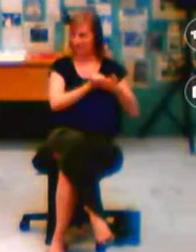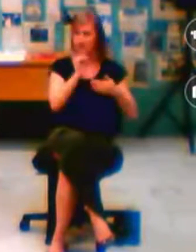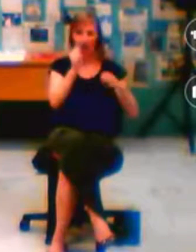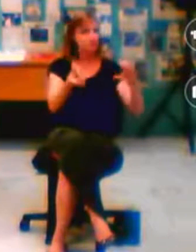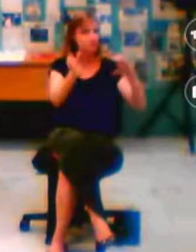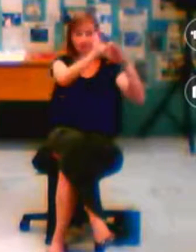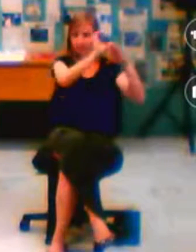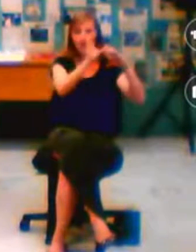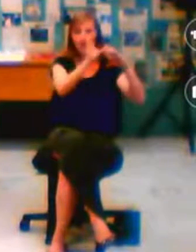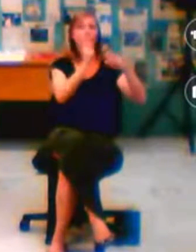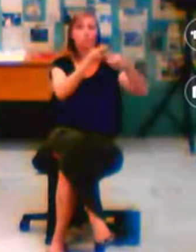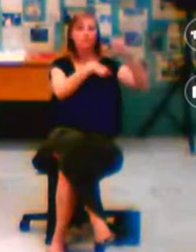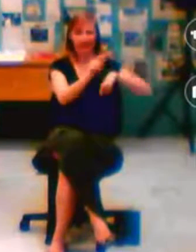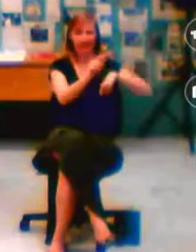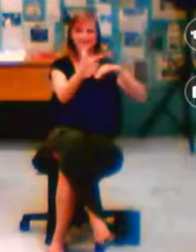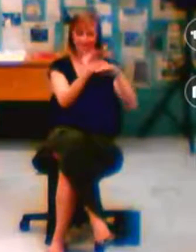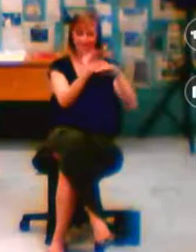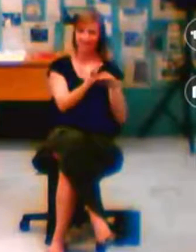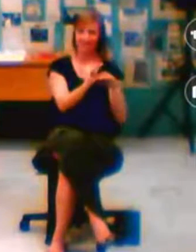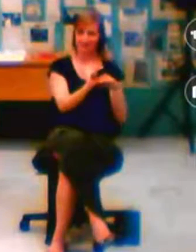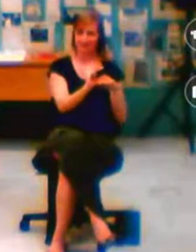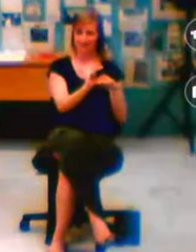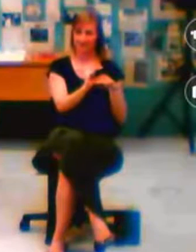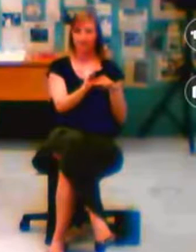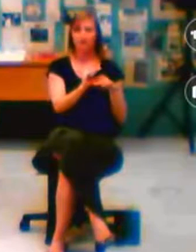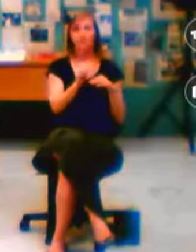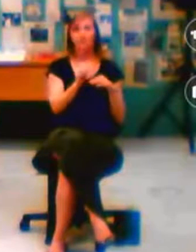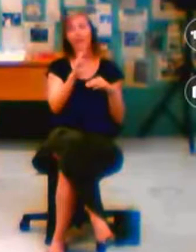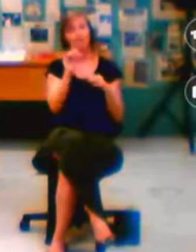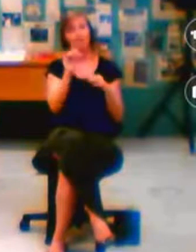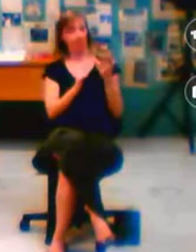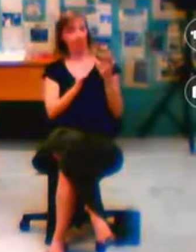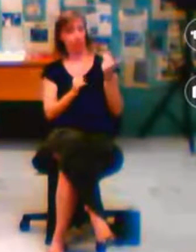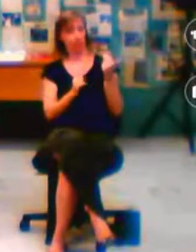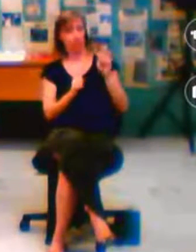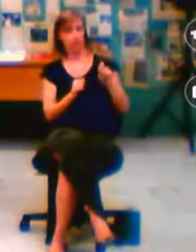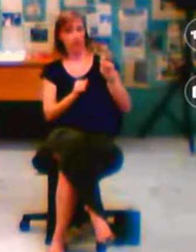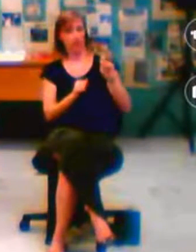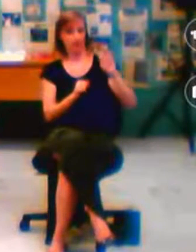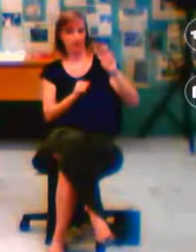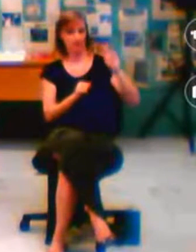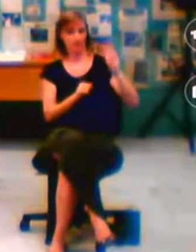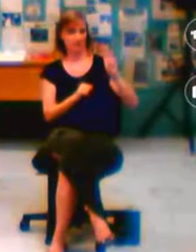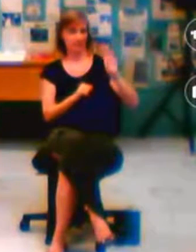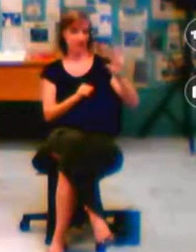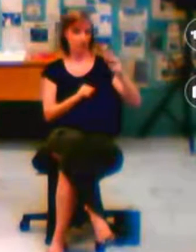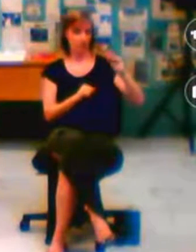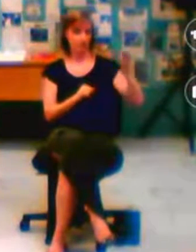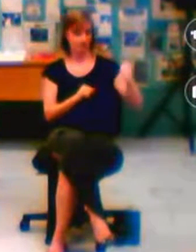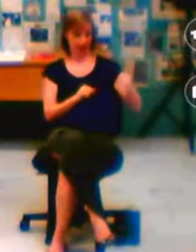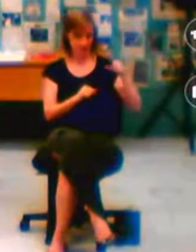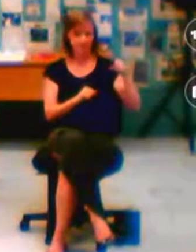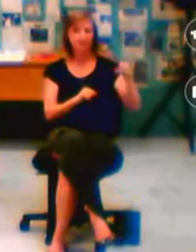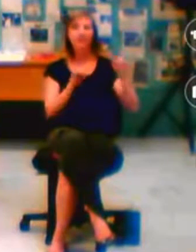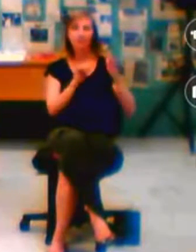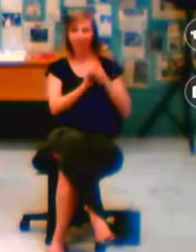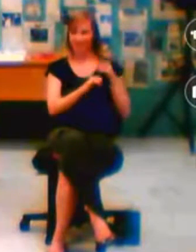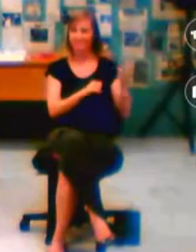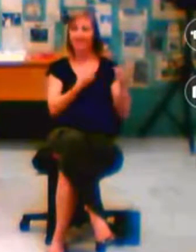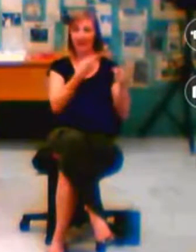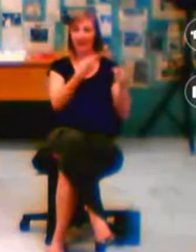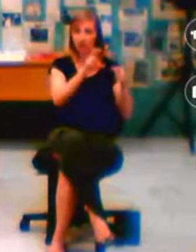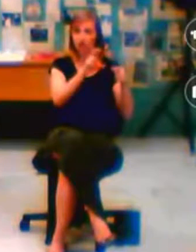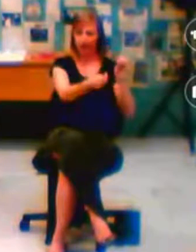6.67%. So this is not a new 10% tax. This is a replacement for the current